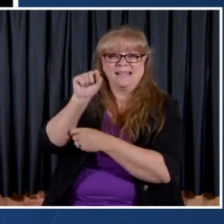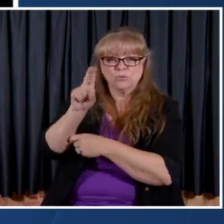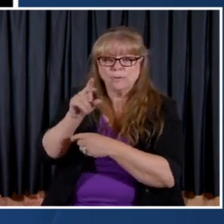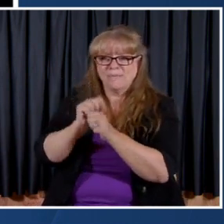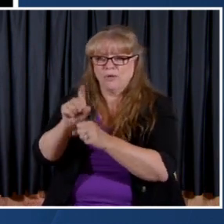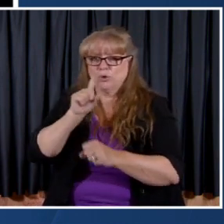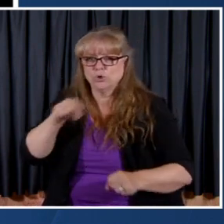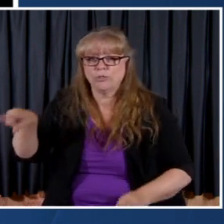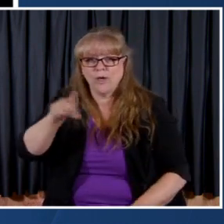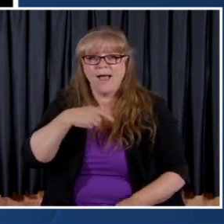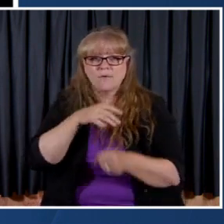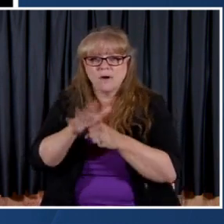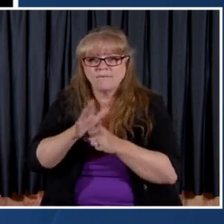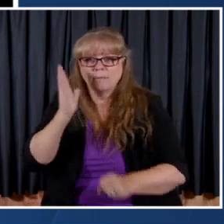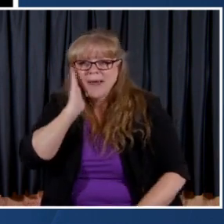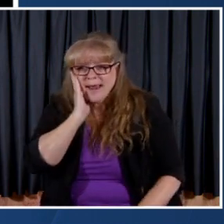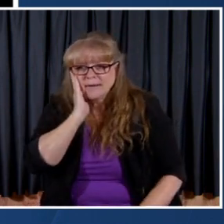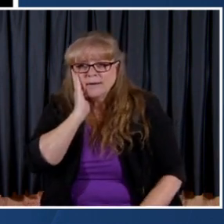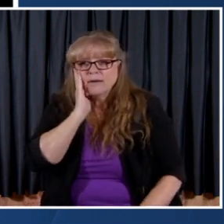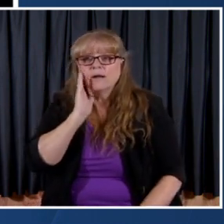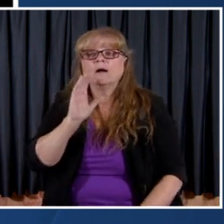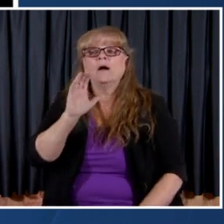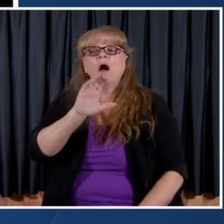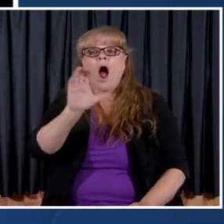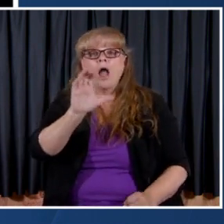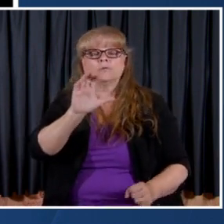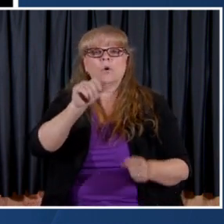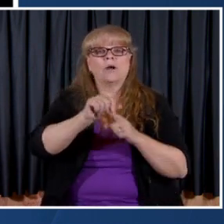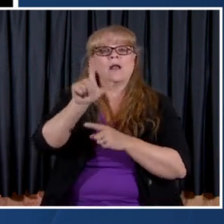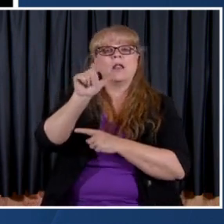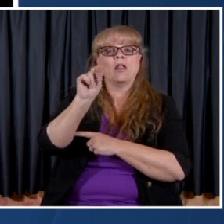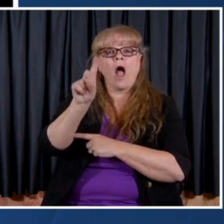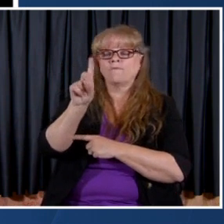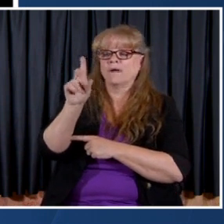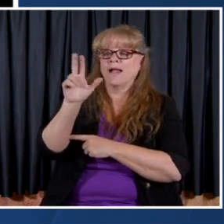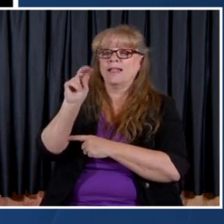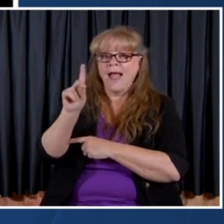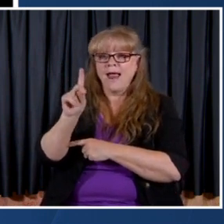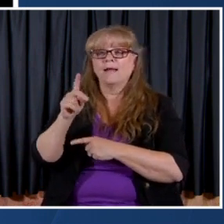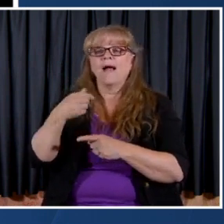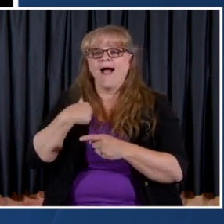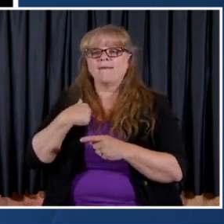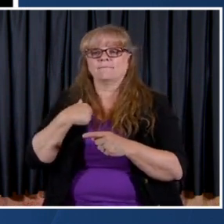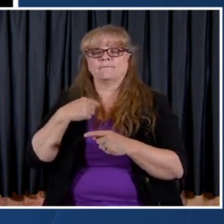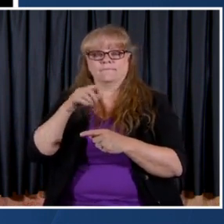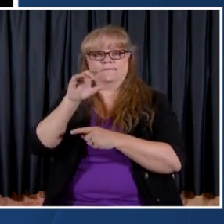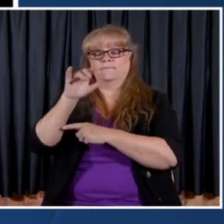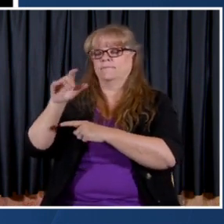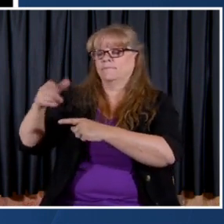Denver if we need them for the oxygen, the non-ICU cases.